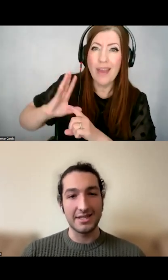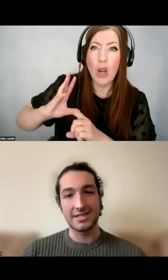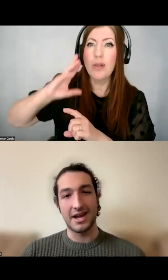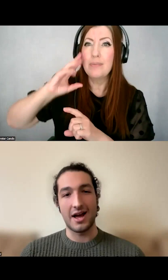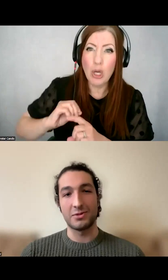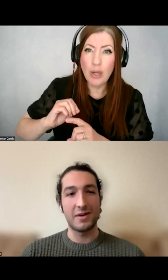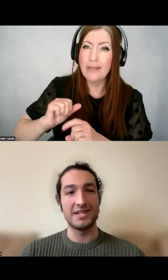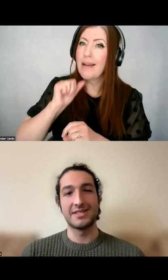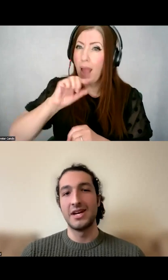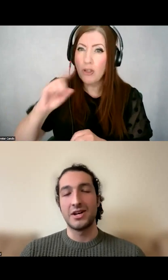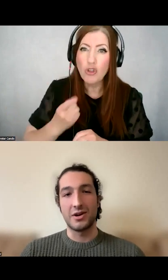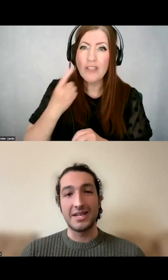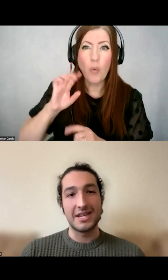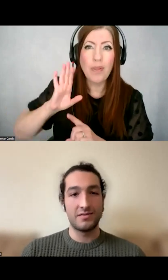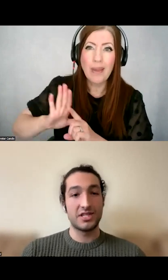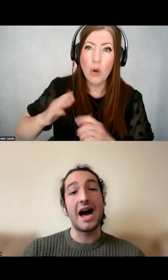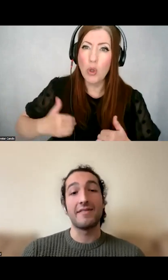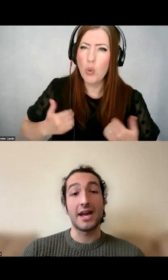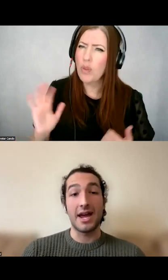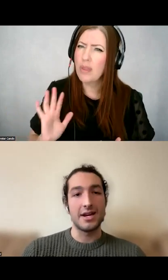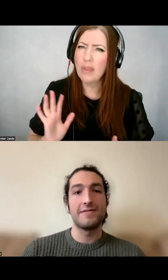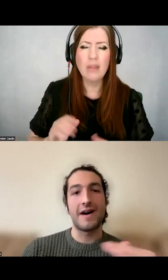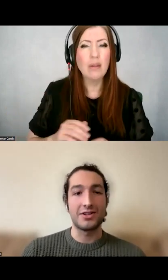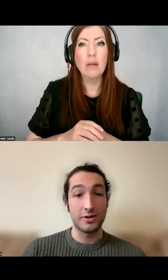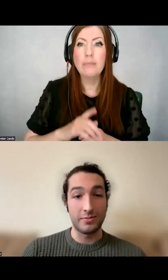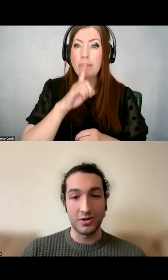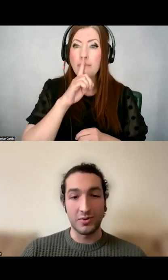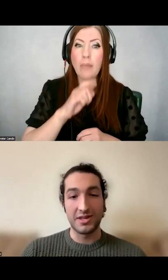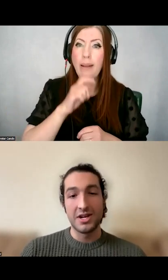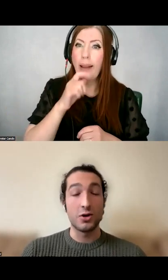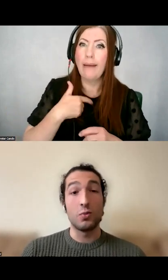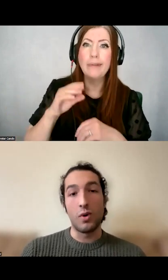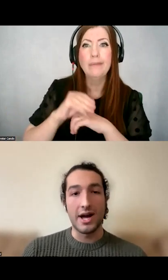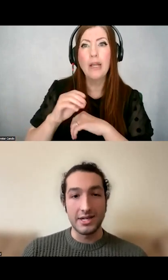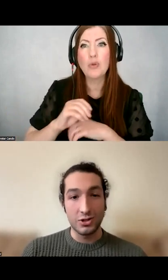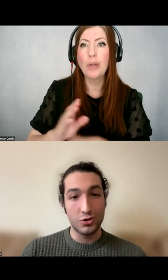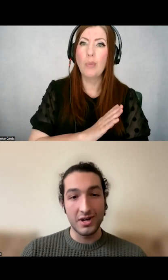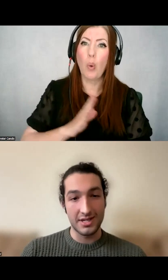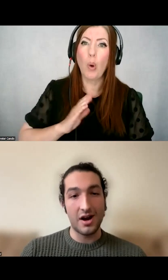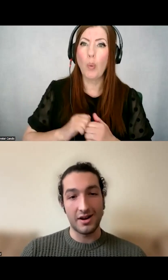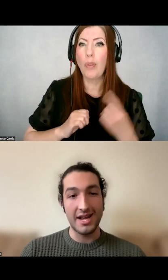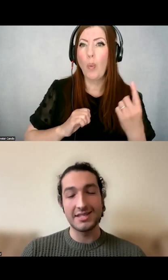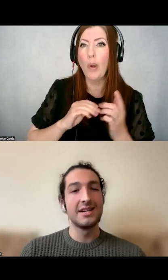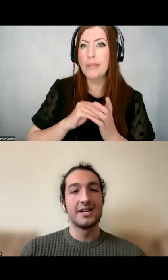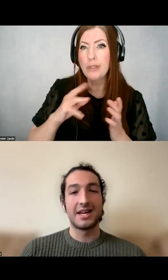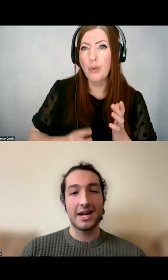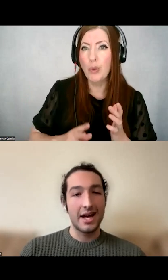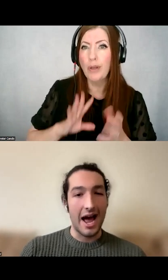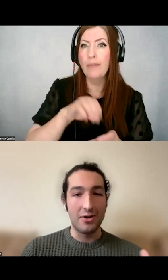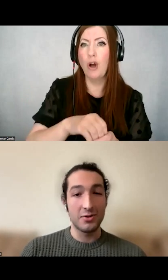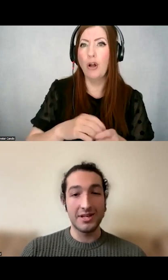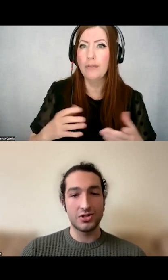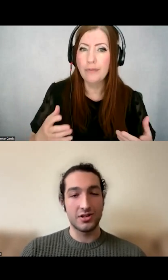the space. So that means, instead of just having an advisory board with, one student on it,